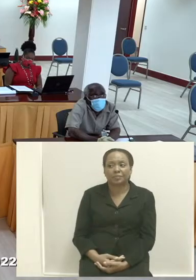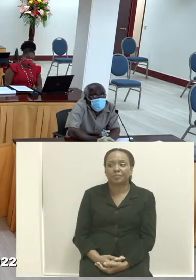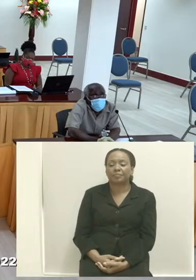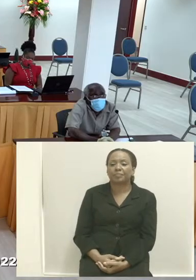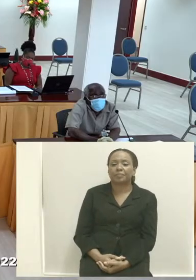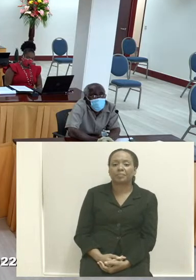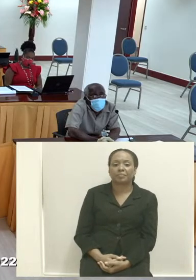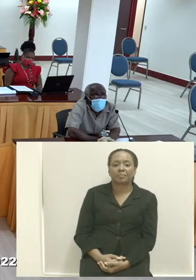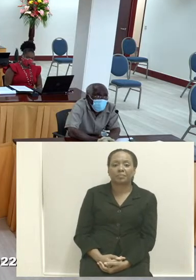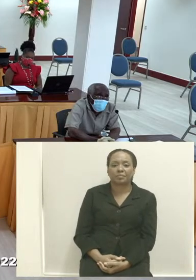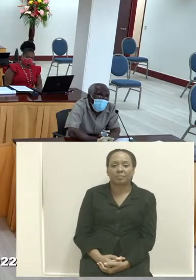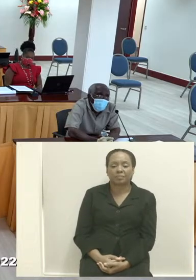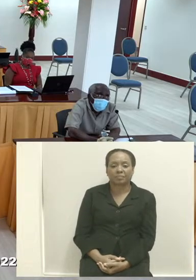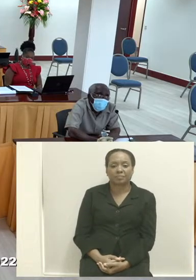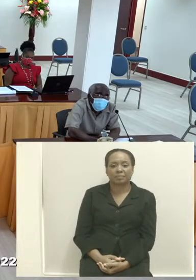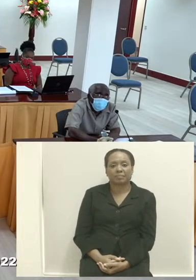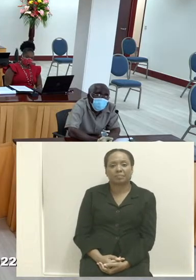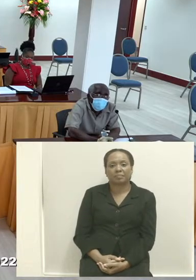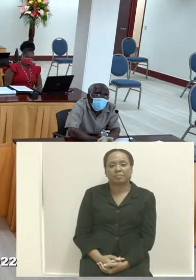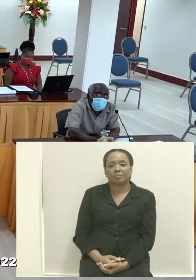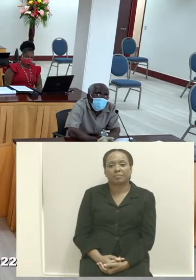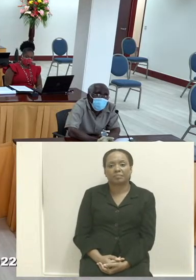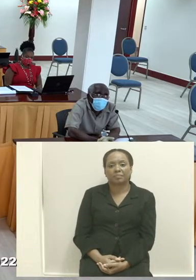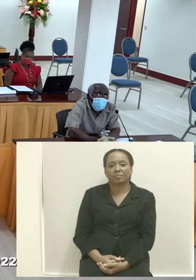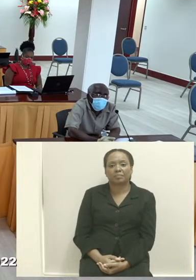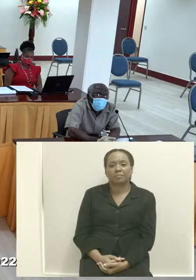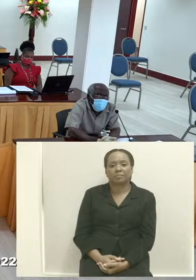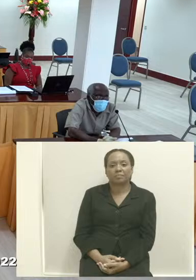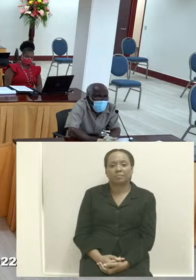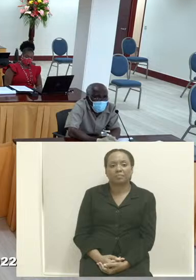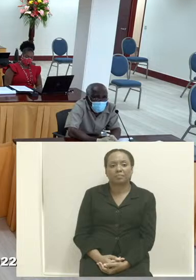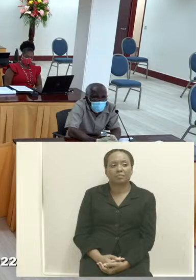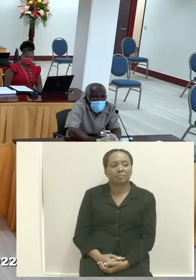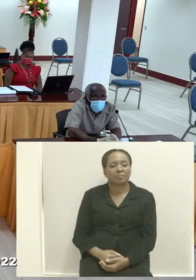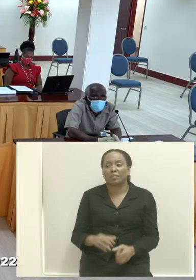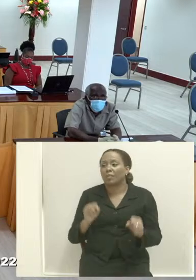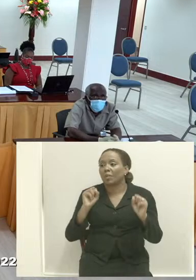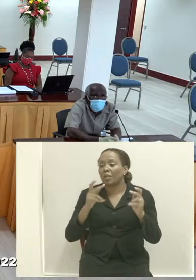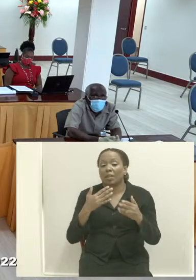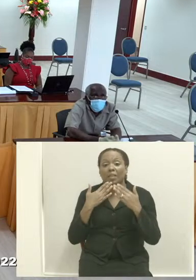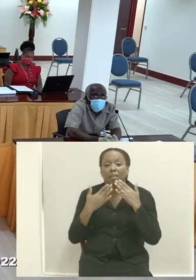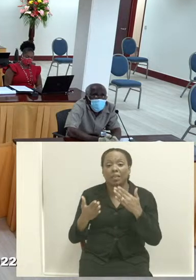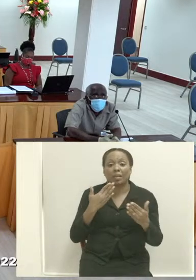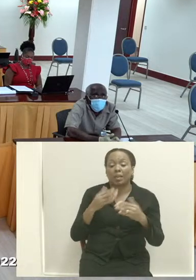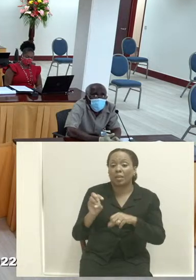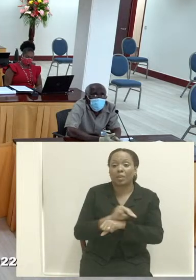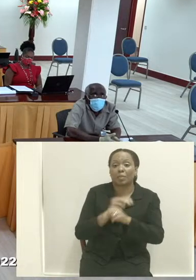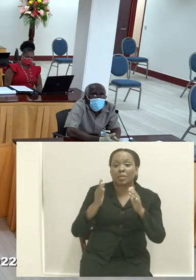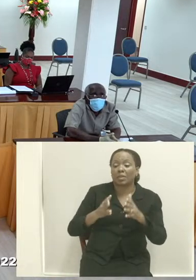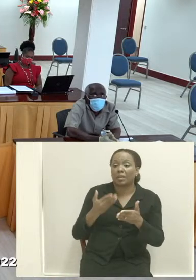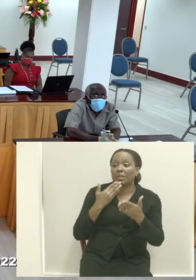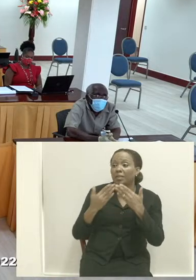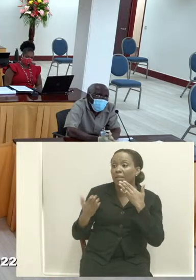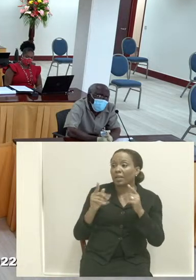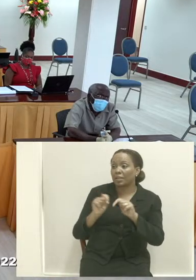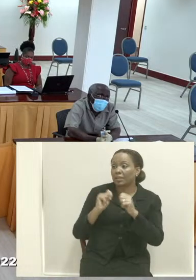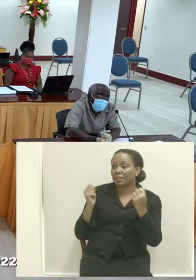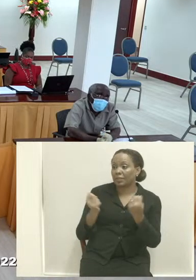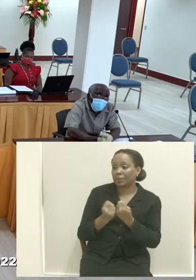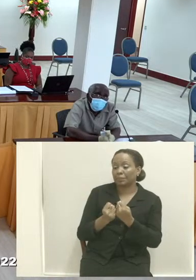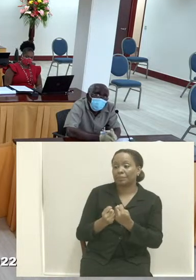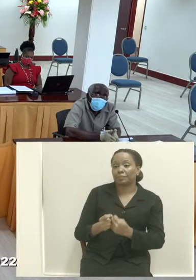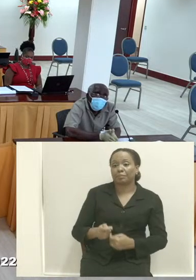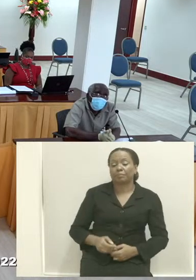Through you, Madam Chair, and thank you so much, Minister, and thanks to your team as well. But perhaps I am mistaken then. I